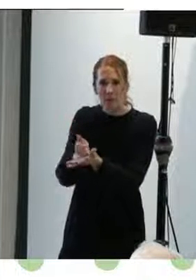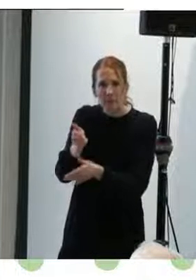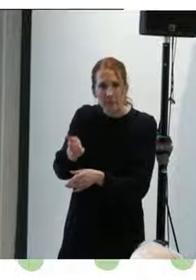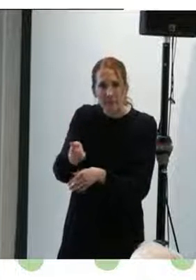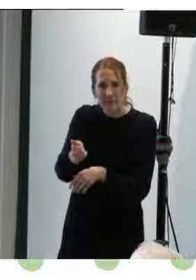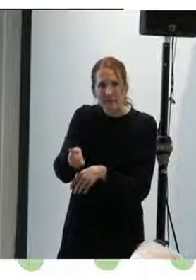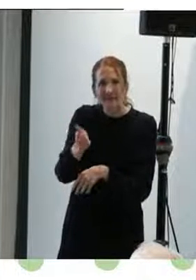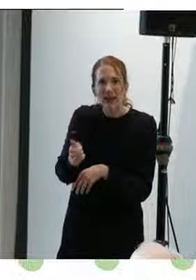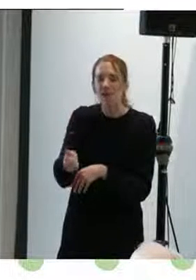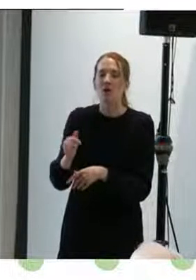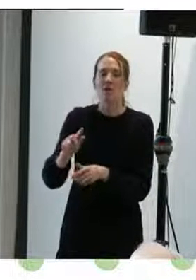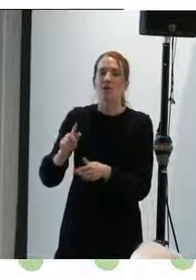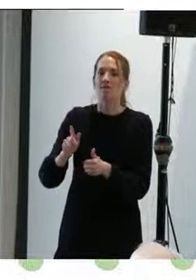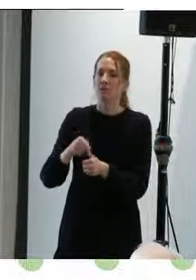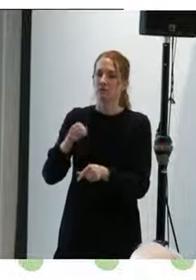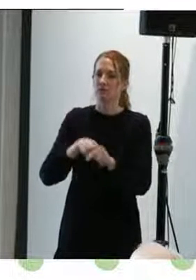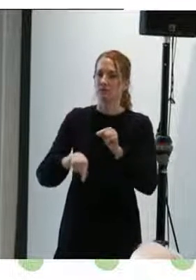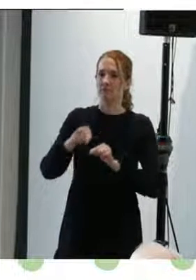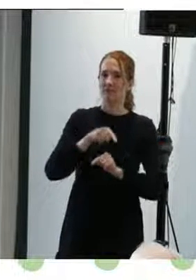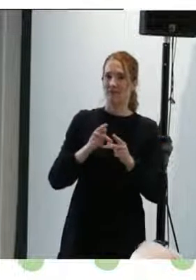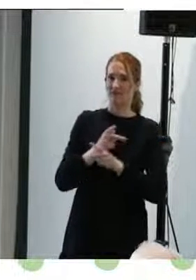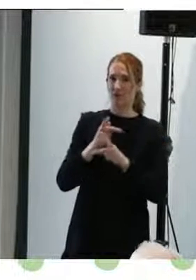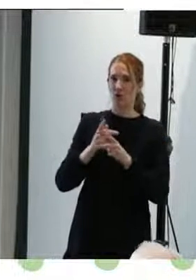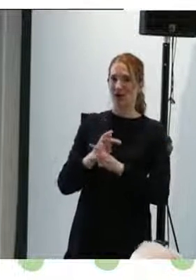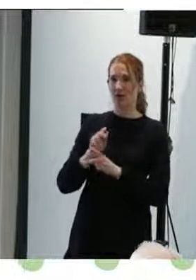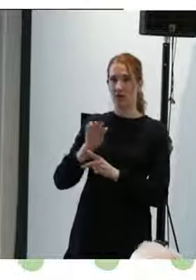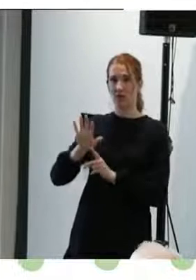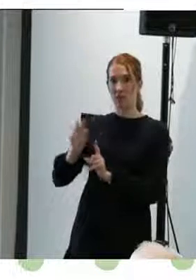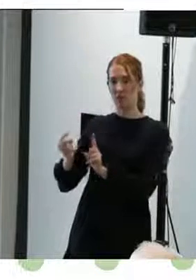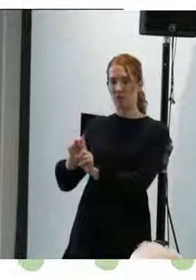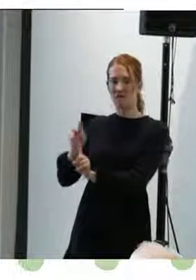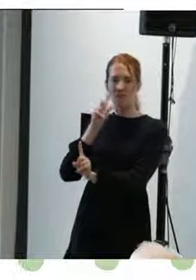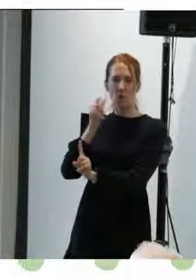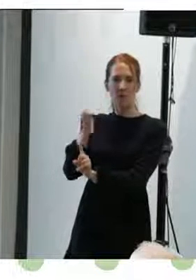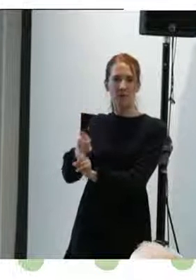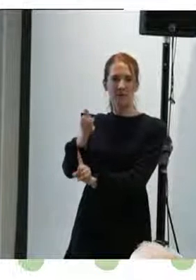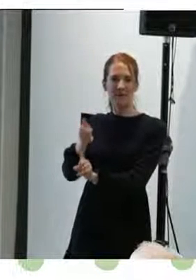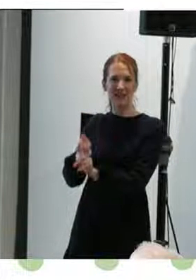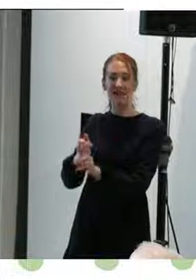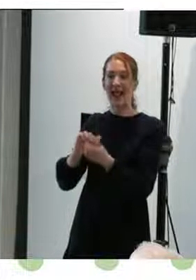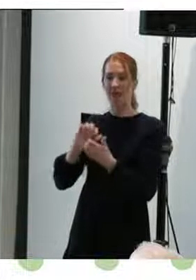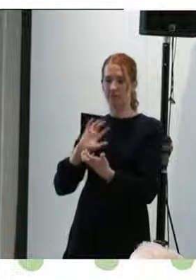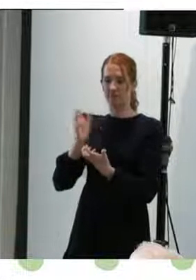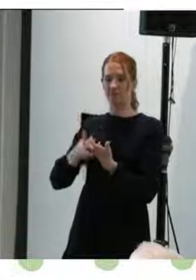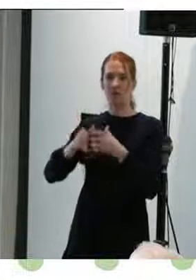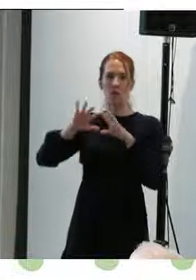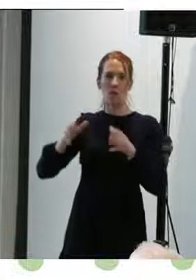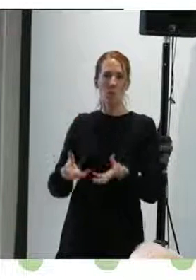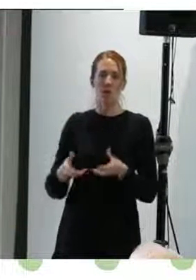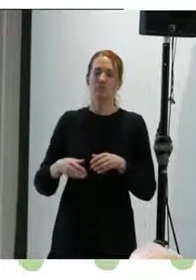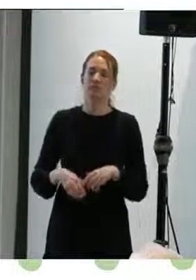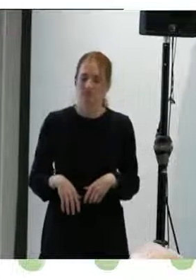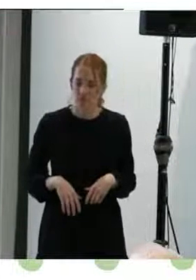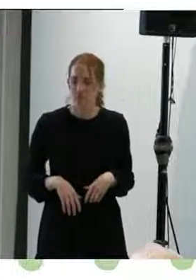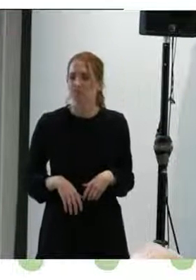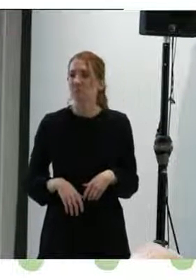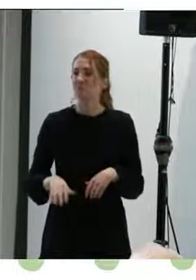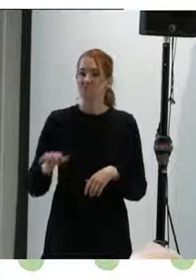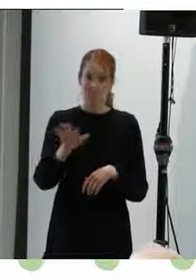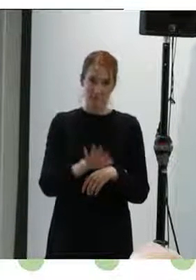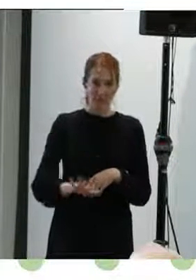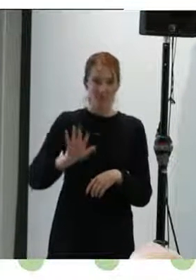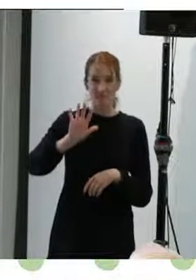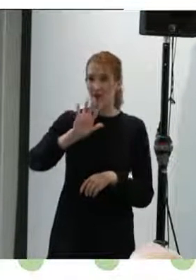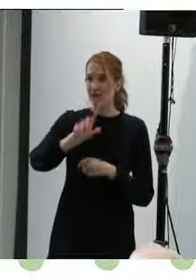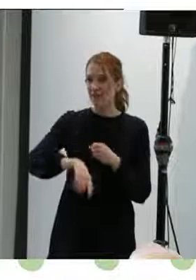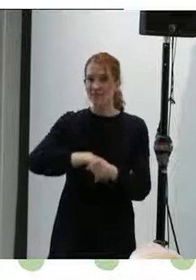tell that story in the larger world. So I spent about half a decade